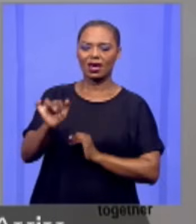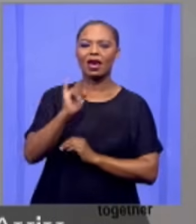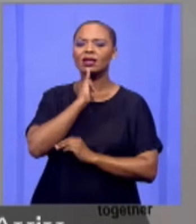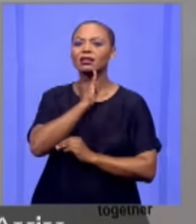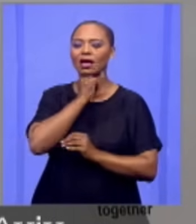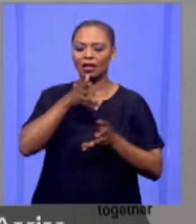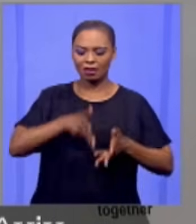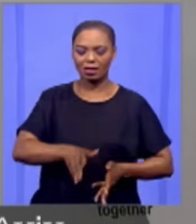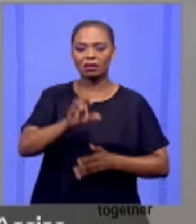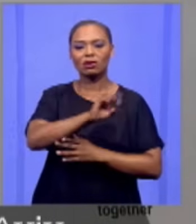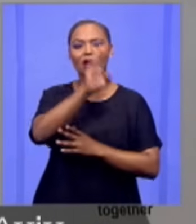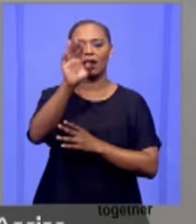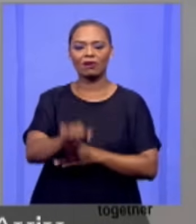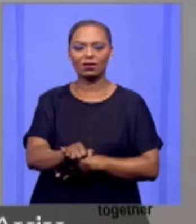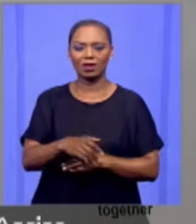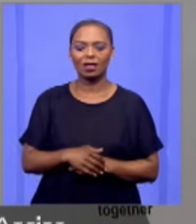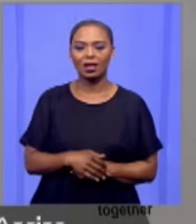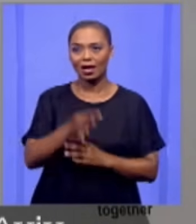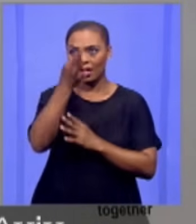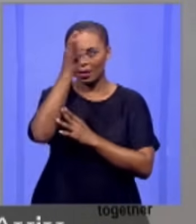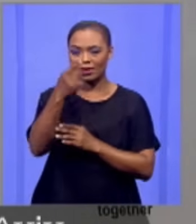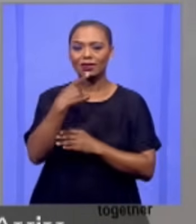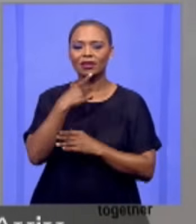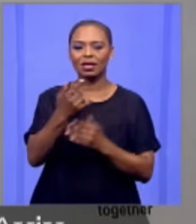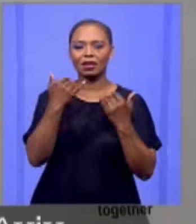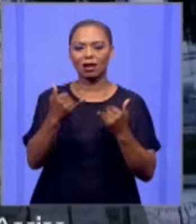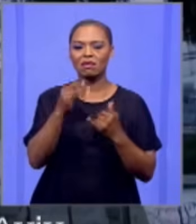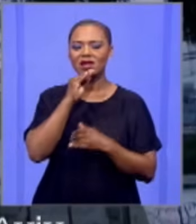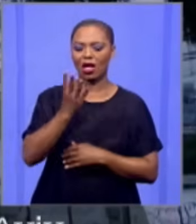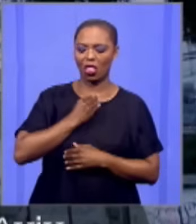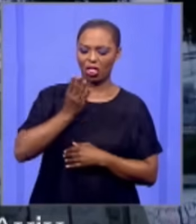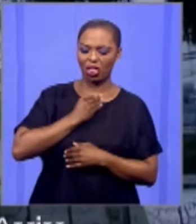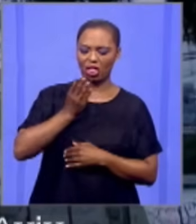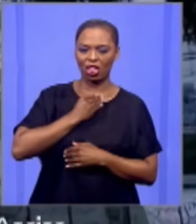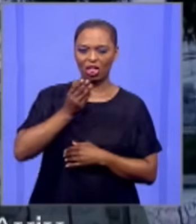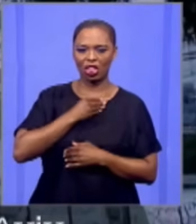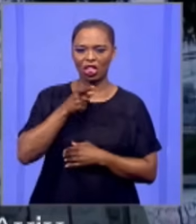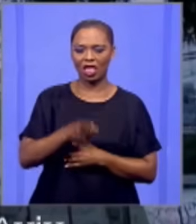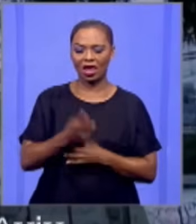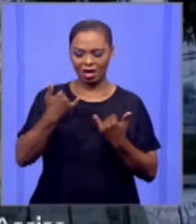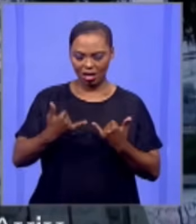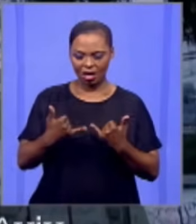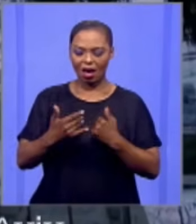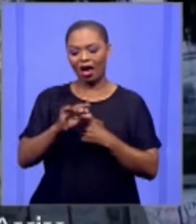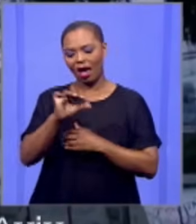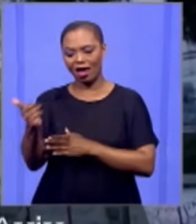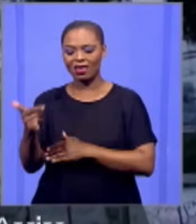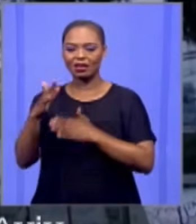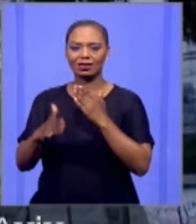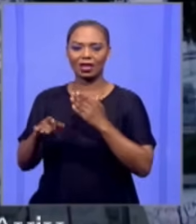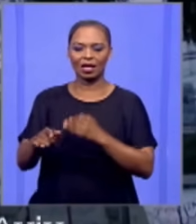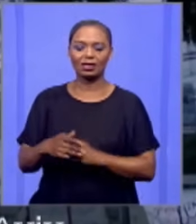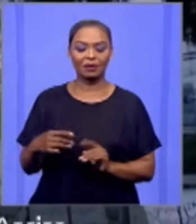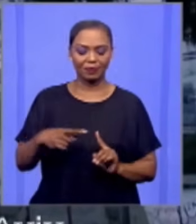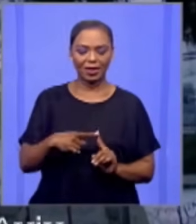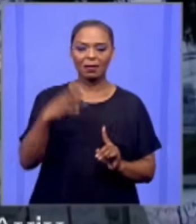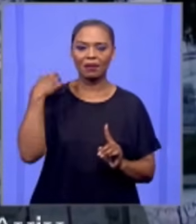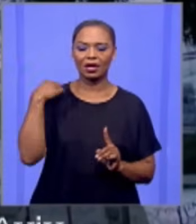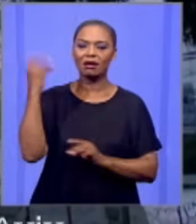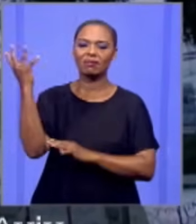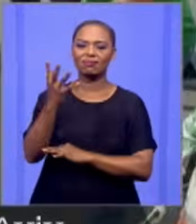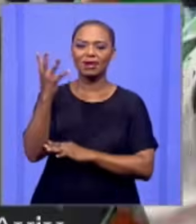Borwa go seo mmušo o se bitšwago ditshwaetshwayo tša go nyenyefatša le go gegea lehlakore le lengwe tšeo go ya le ka Ntshavheni a re go di be di